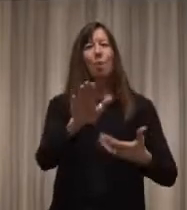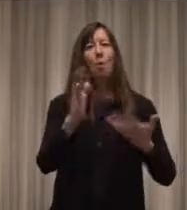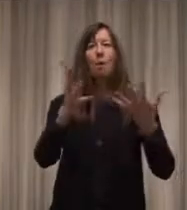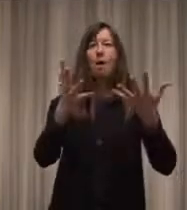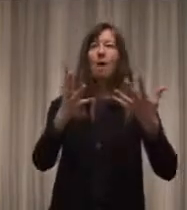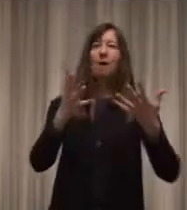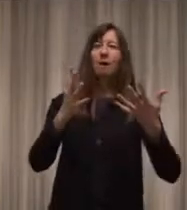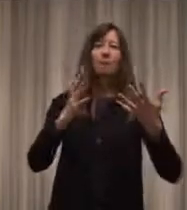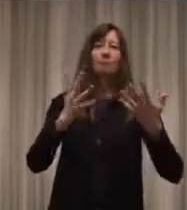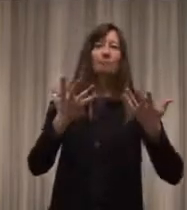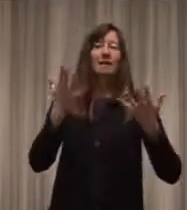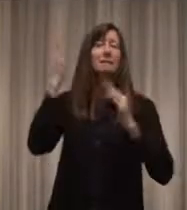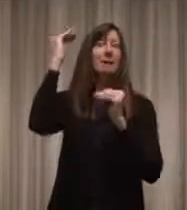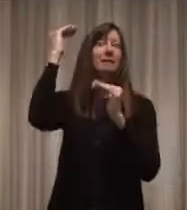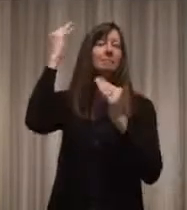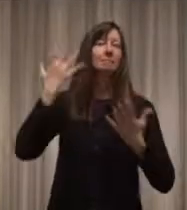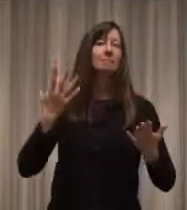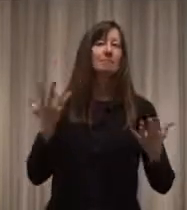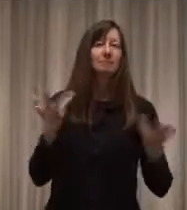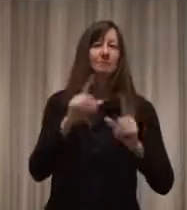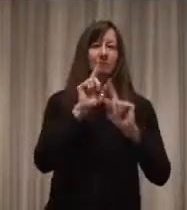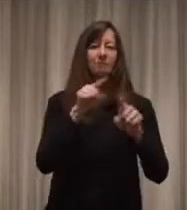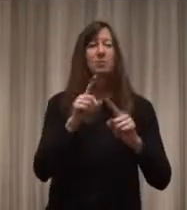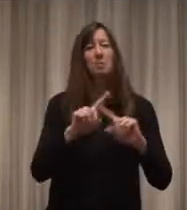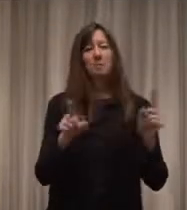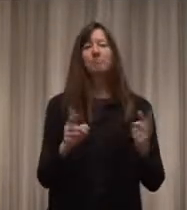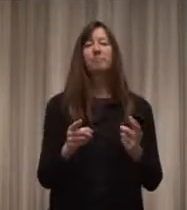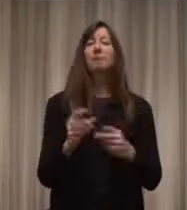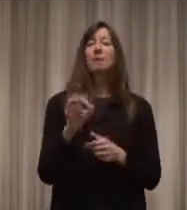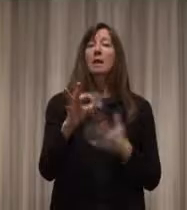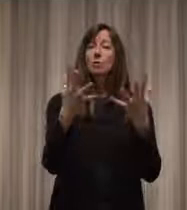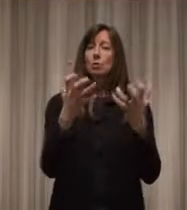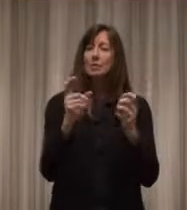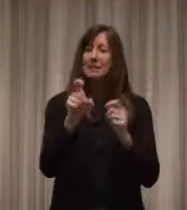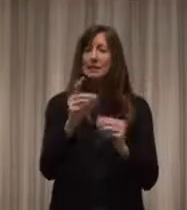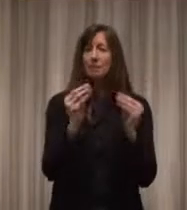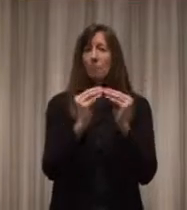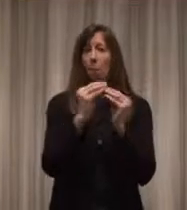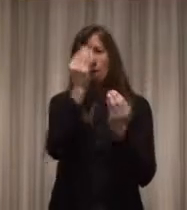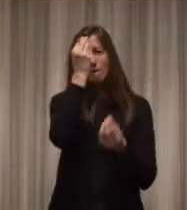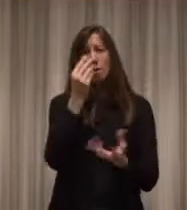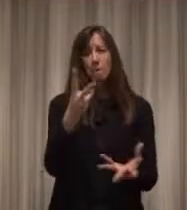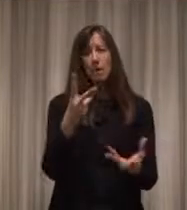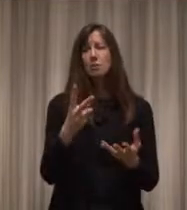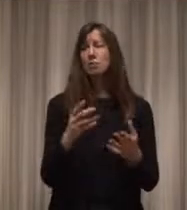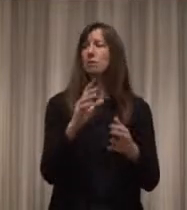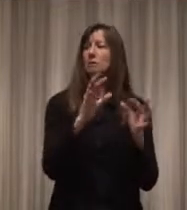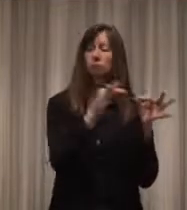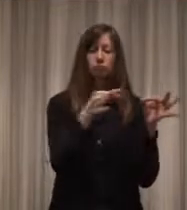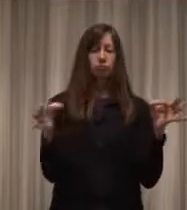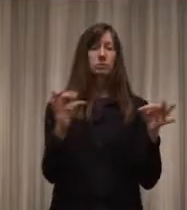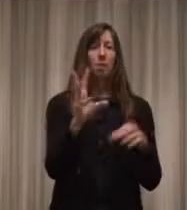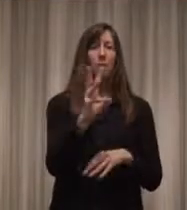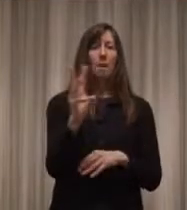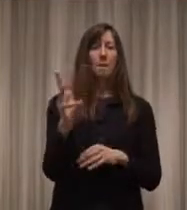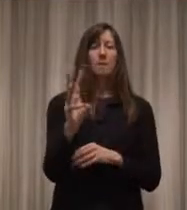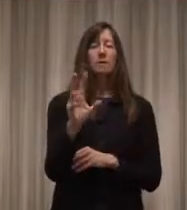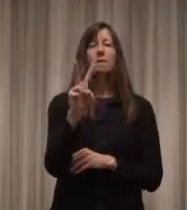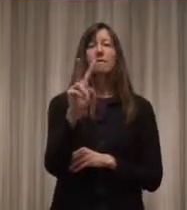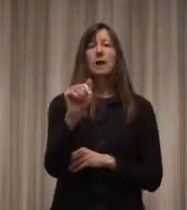that if you haven't already at vaccinateulster.com. That's vaccinateulster.com, or through our COVID-19